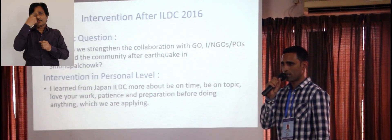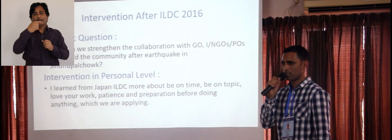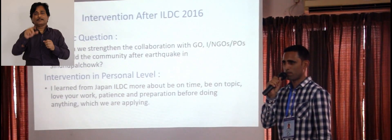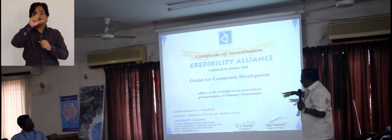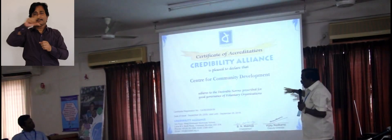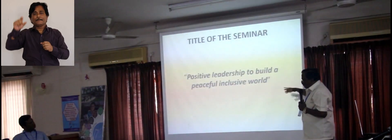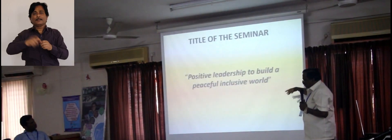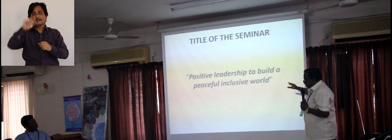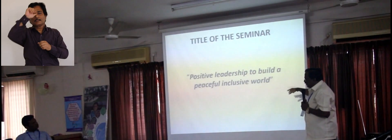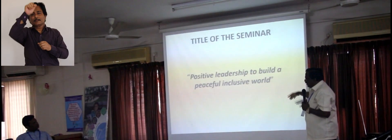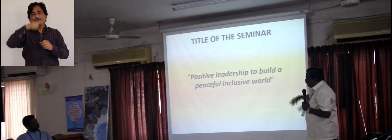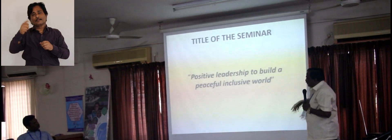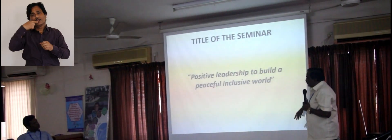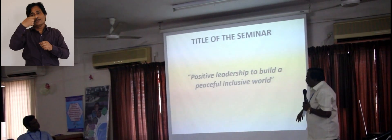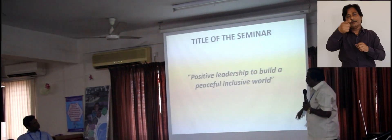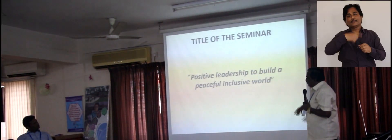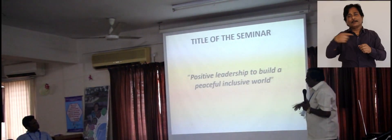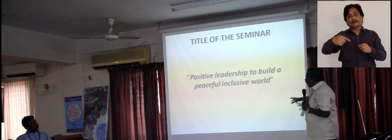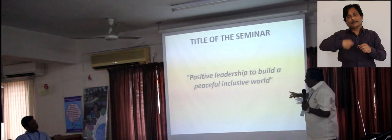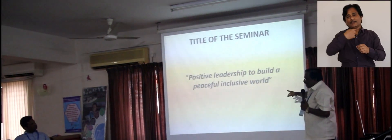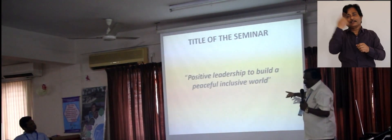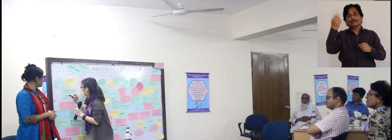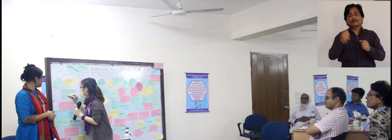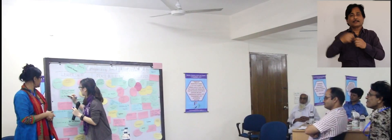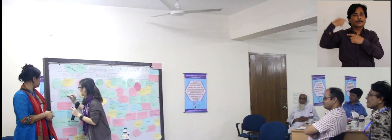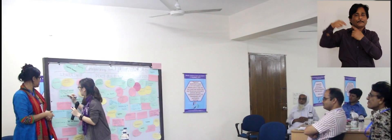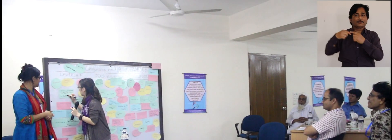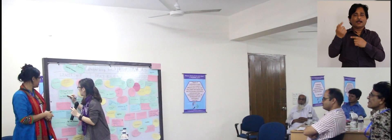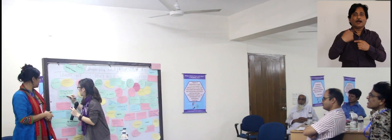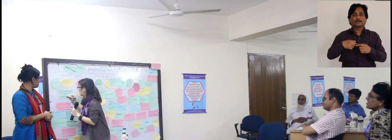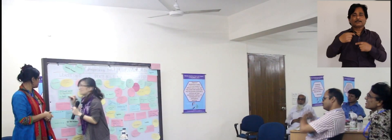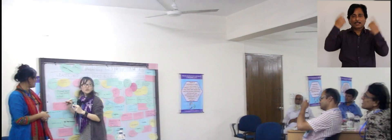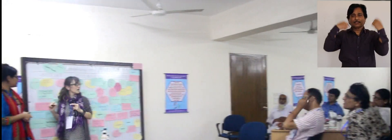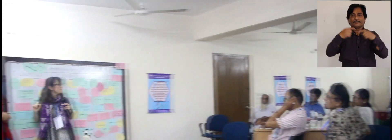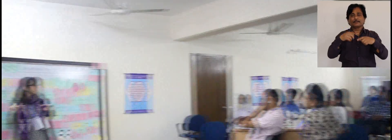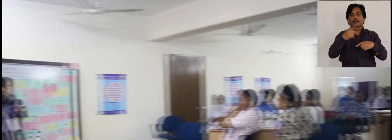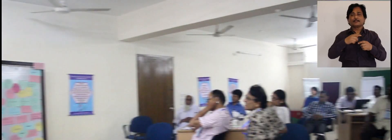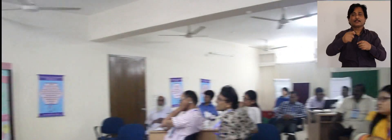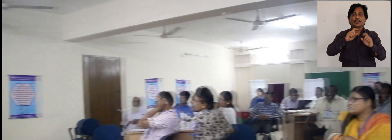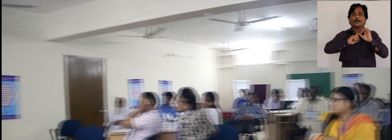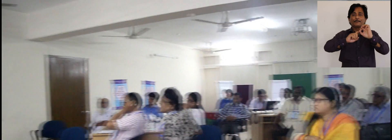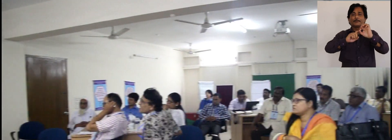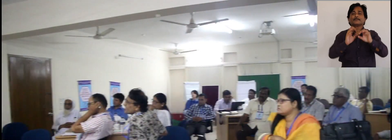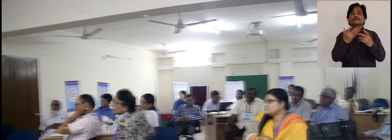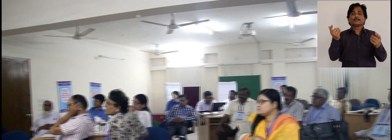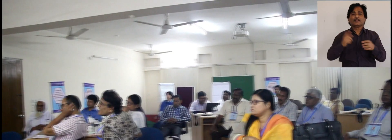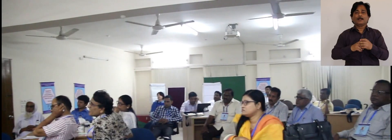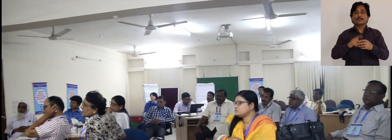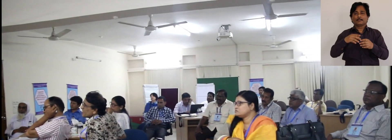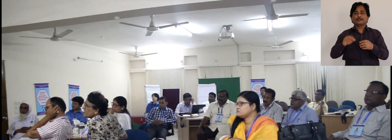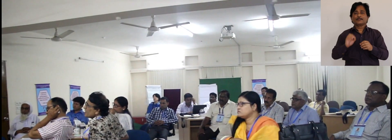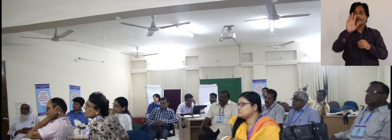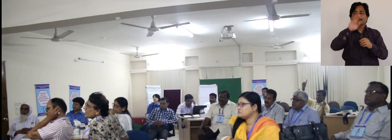Participants from Nepal and India also shared on the progresses of their plan of action. Seminar participants were asked to pick the keywords from